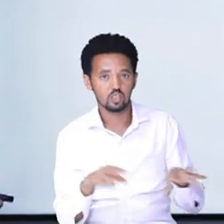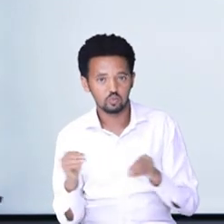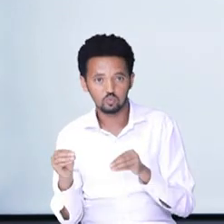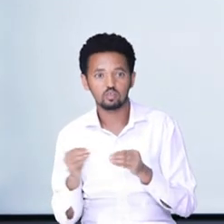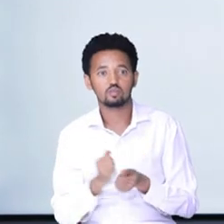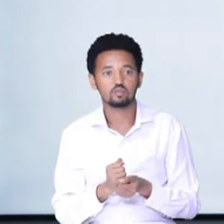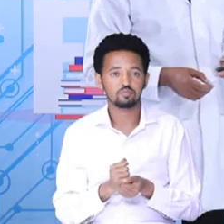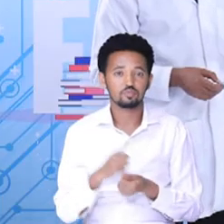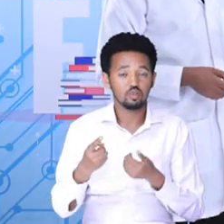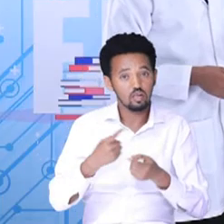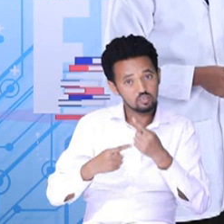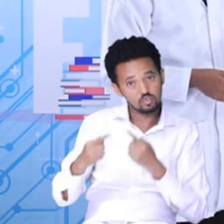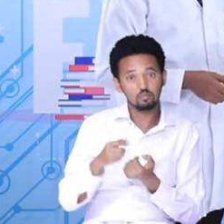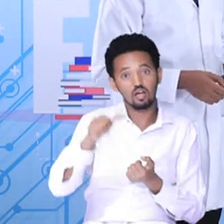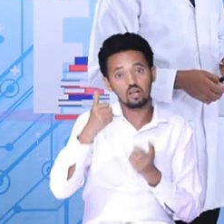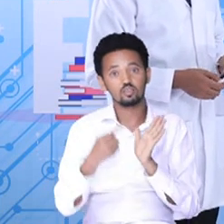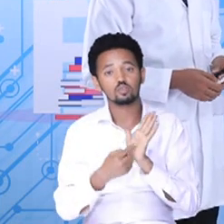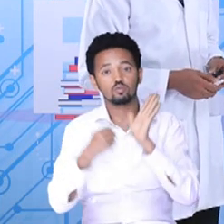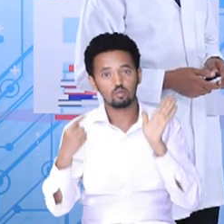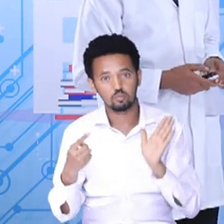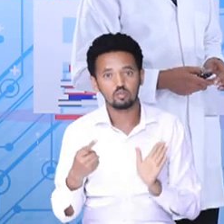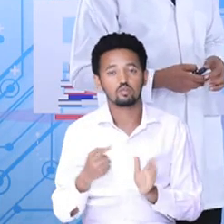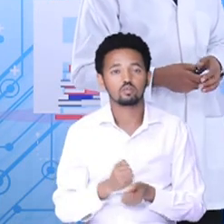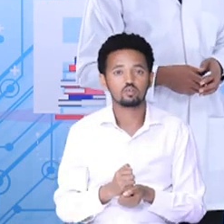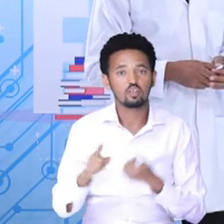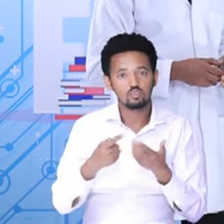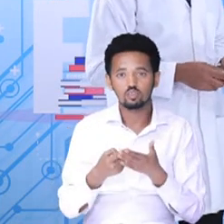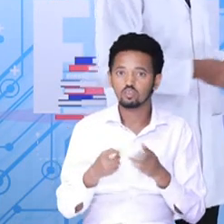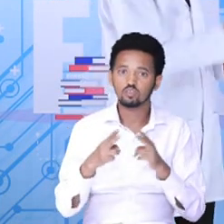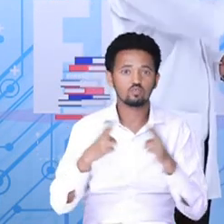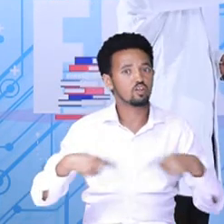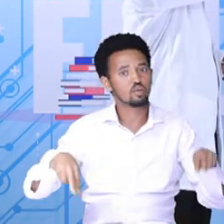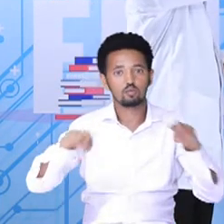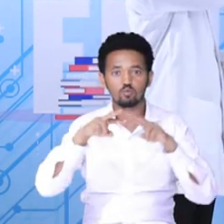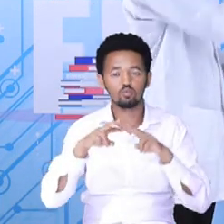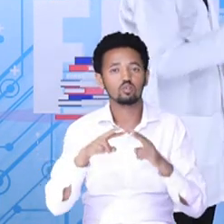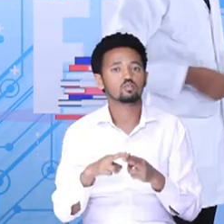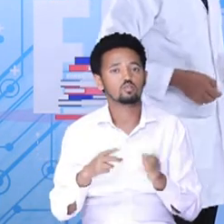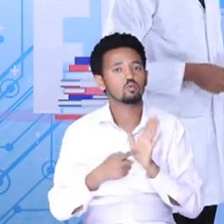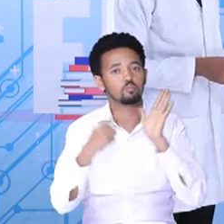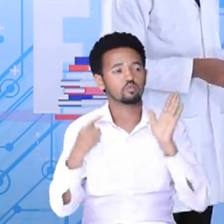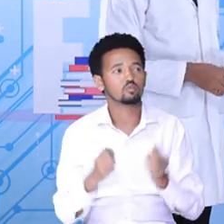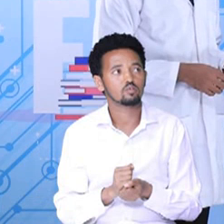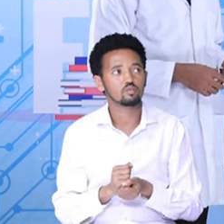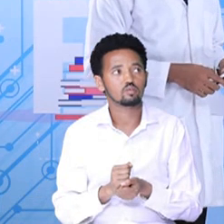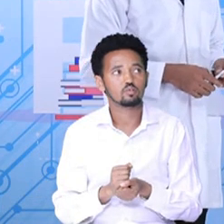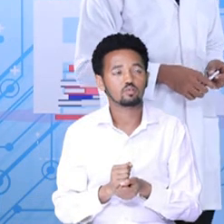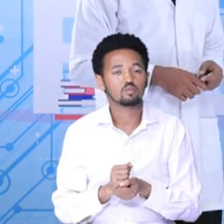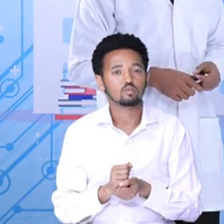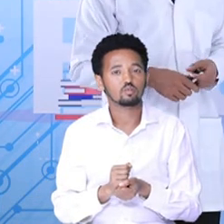Students, as we come to another topic. This is very important topic.